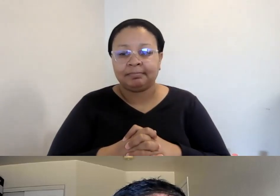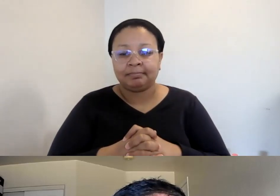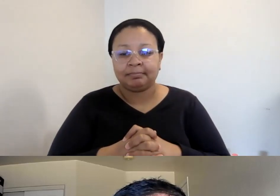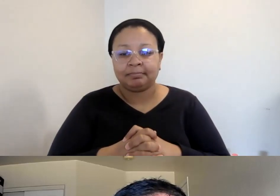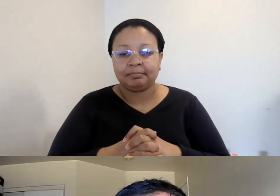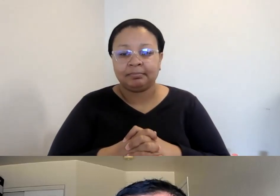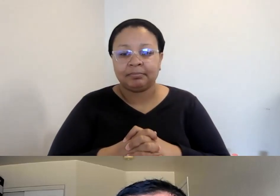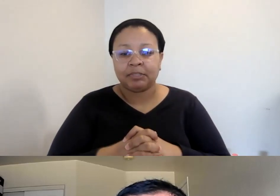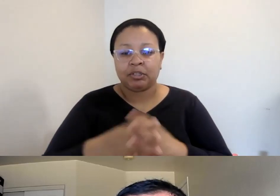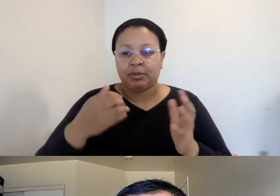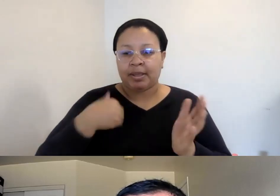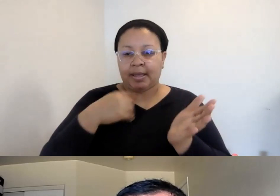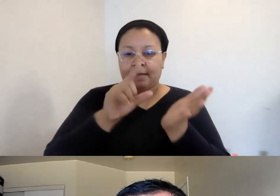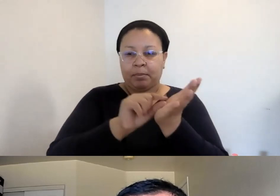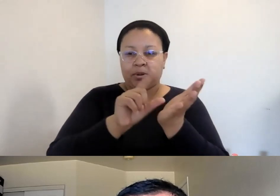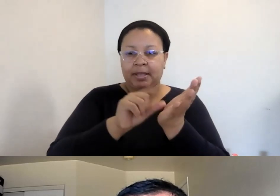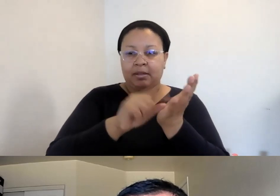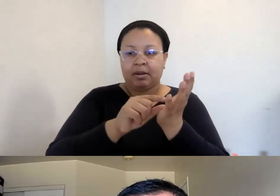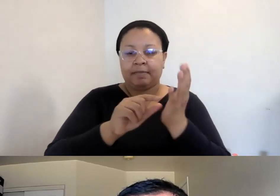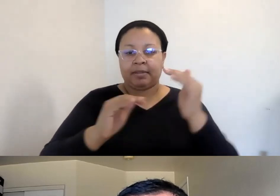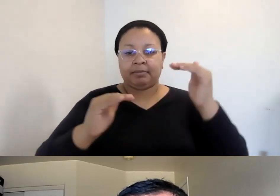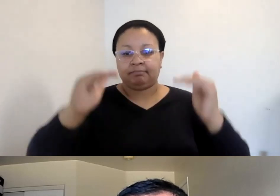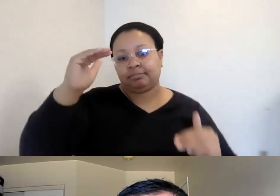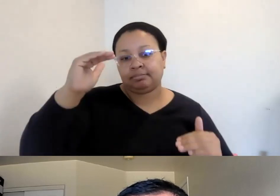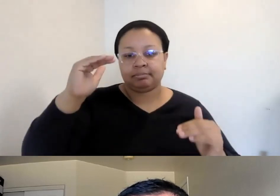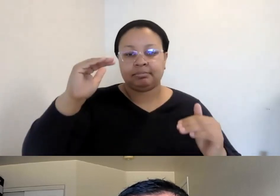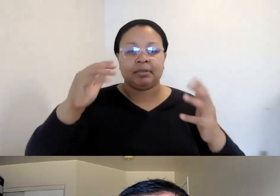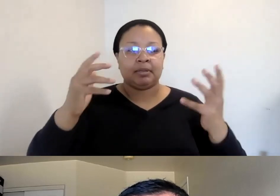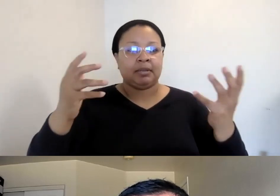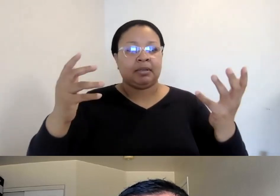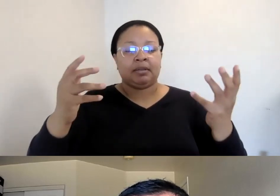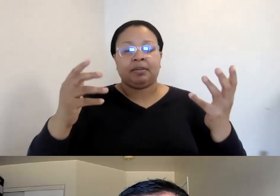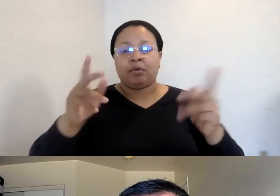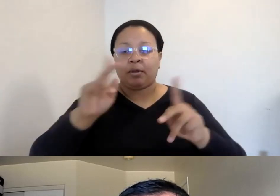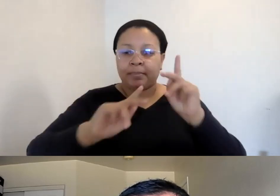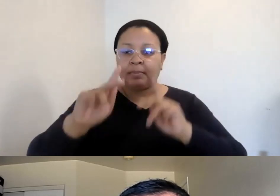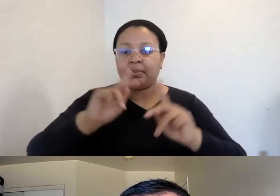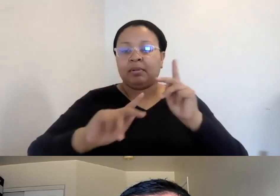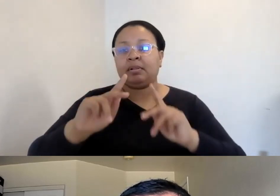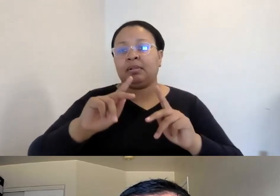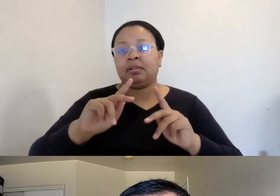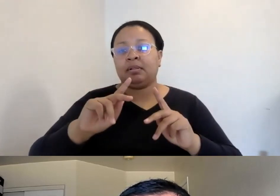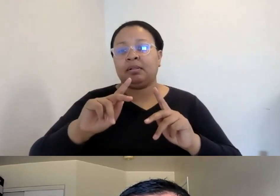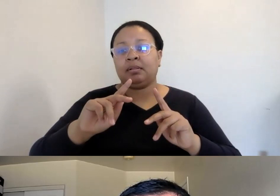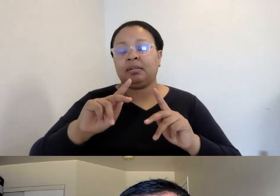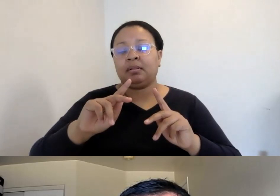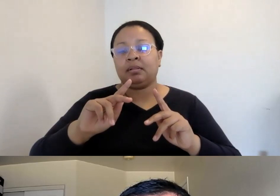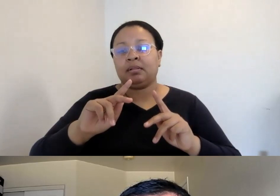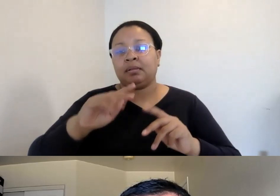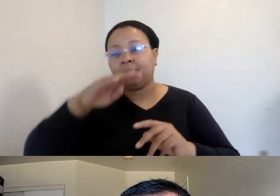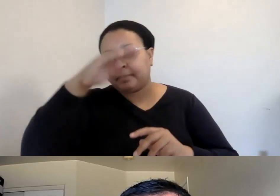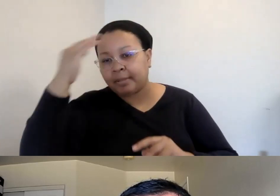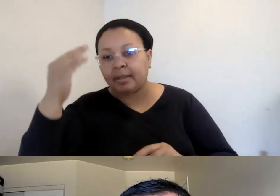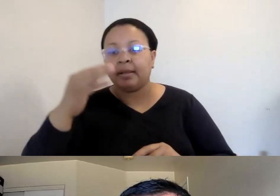Is there a printout of the Disparities in Disability Service for People of Color that could be used to help facilitate open discussion?